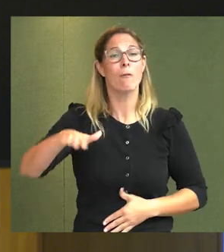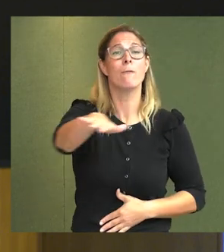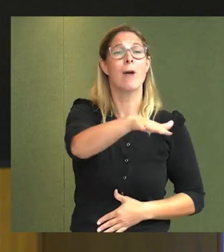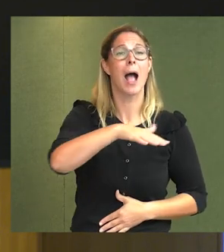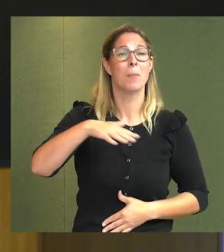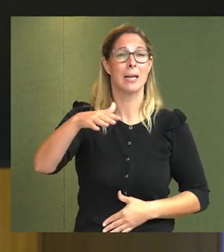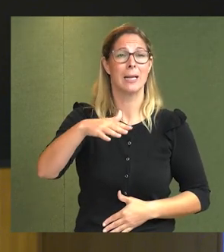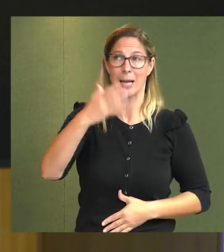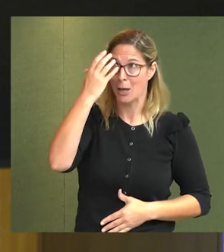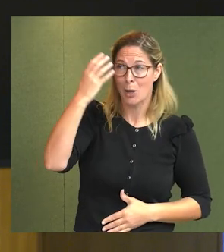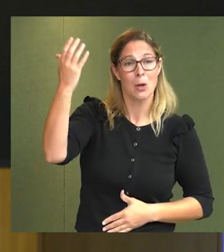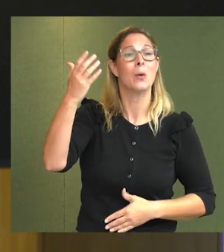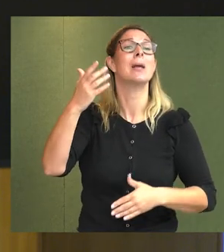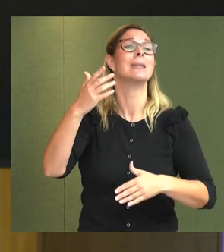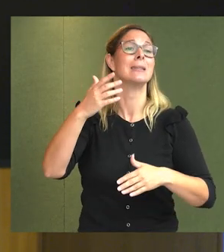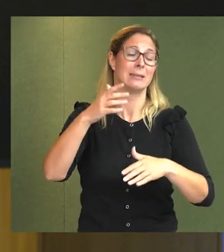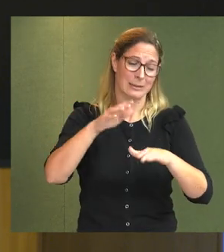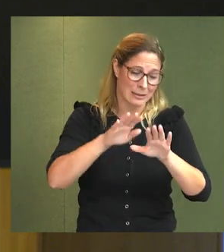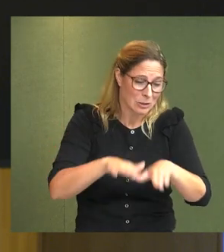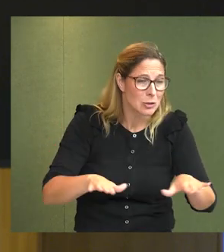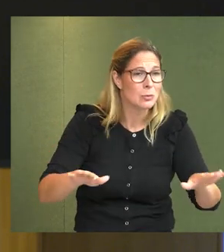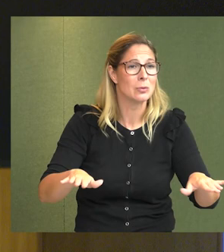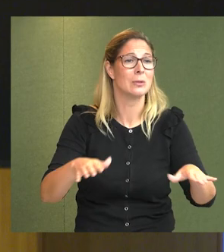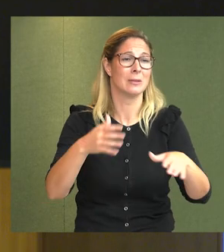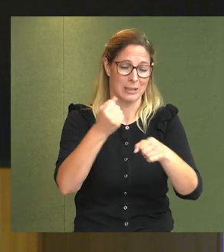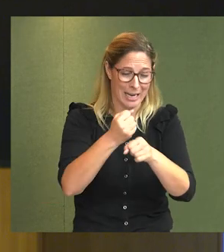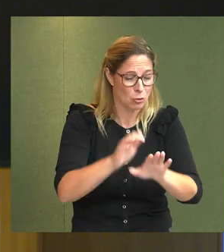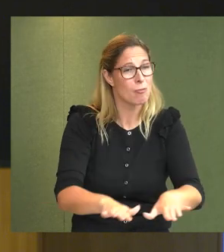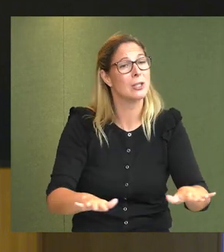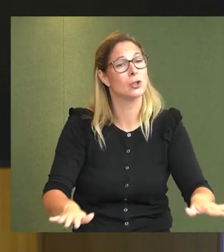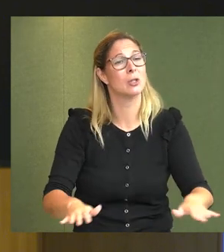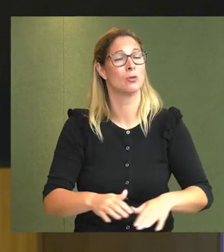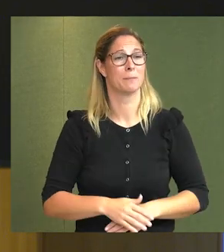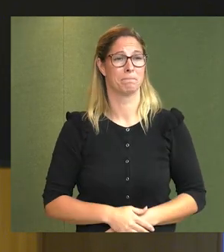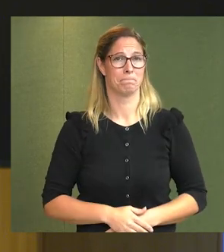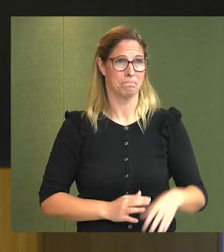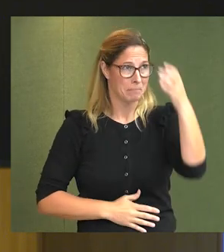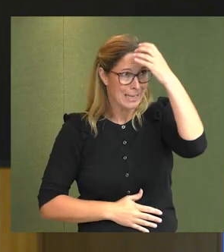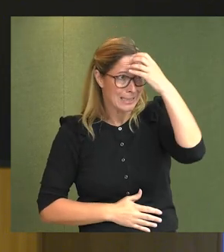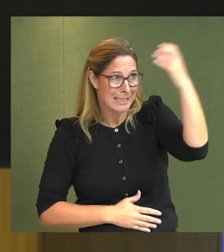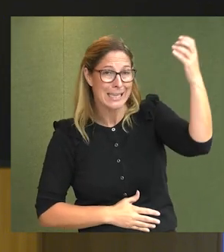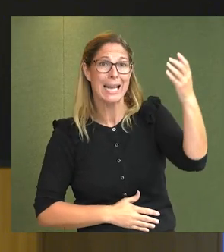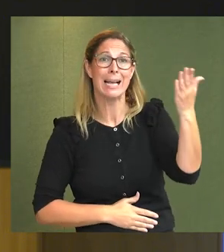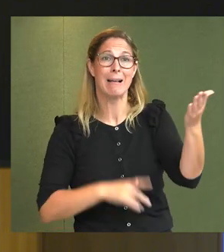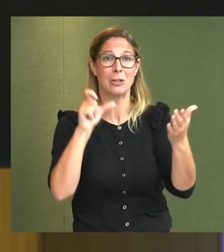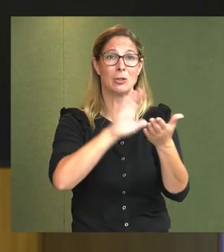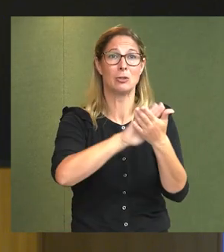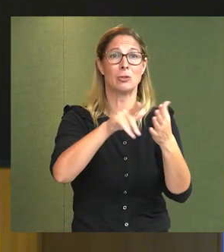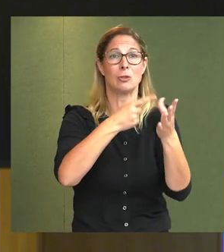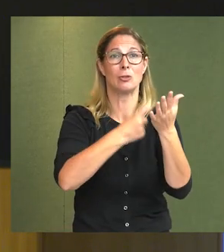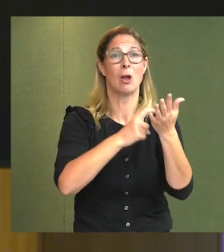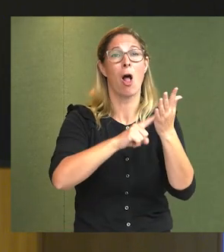grandchildren. King Charles III served his apprenticeship under the wisest of